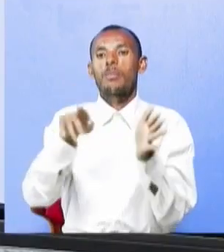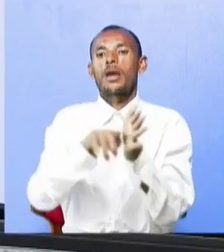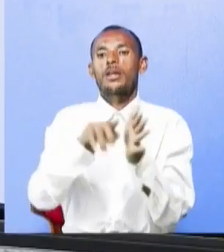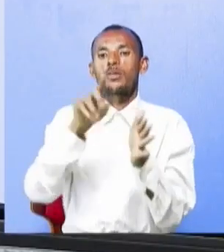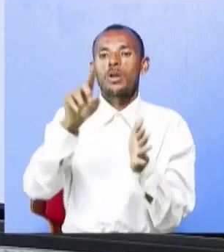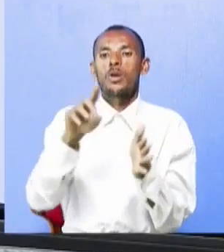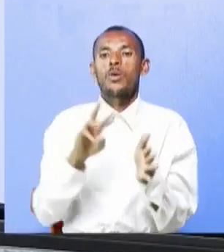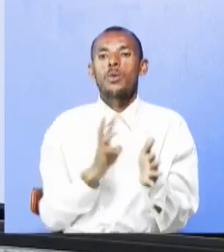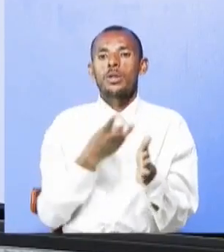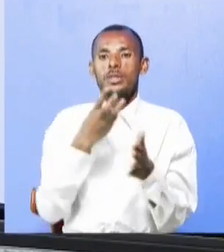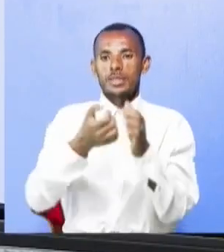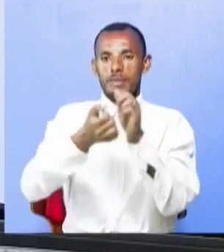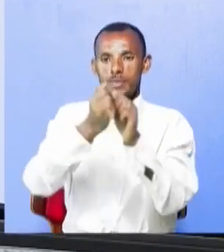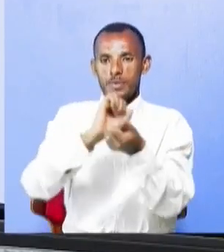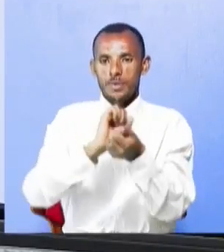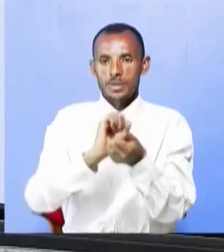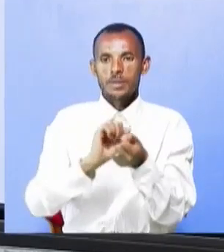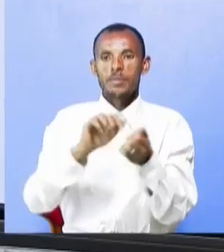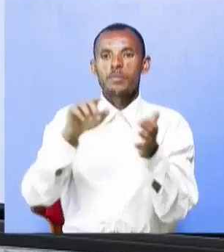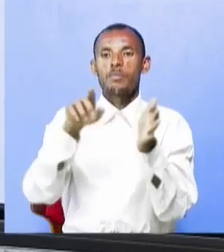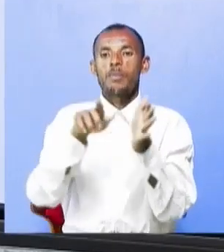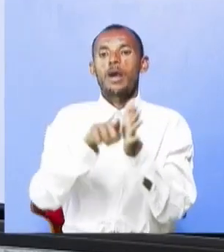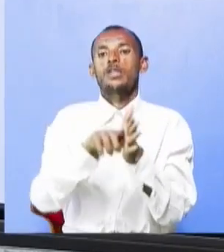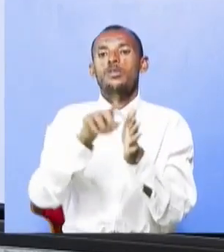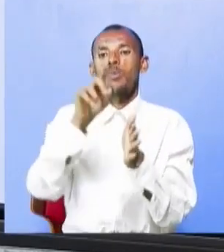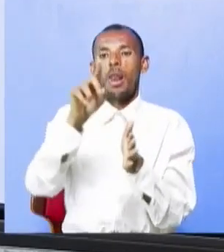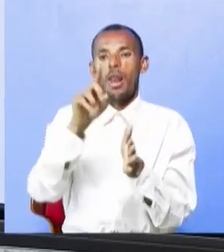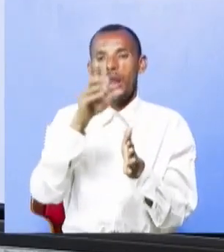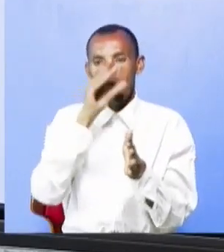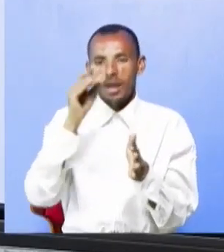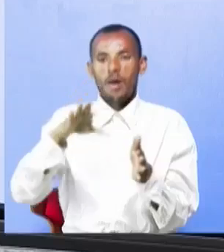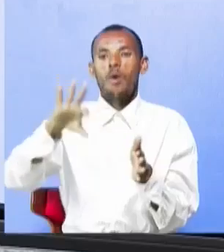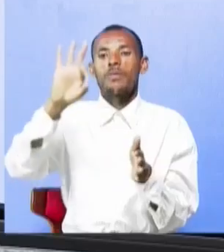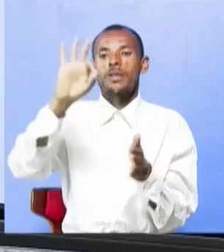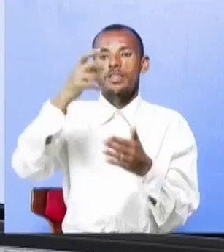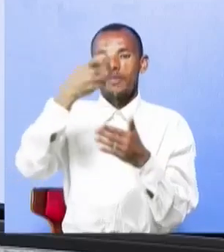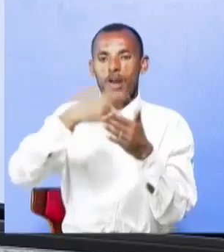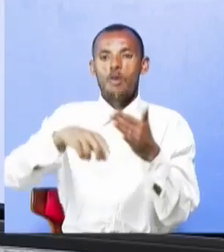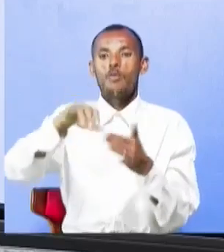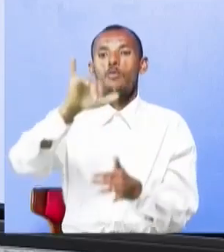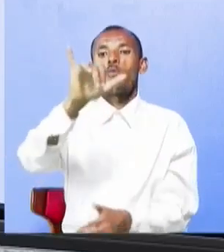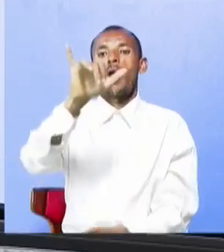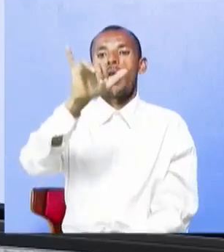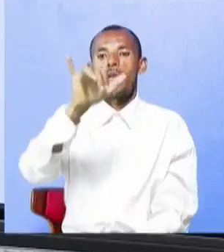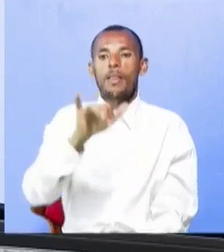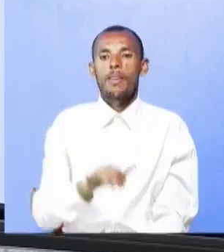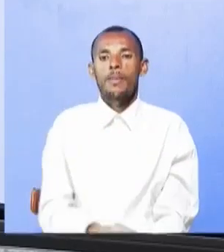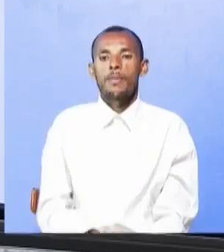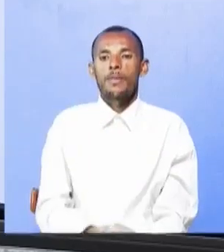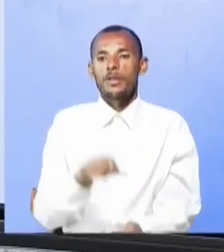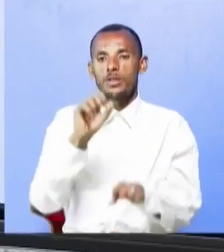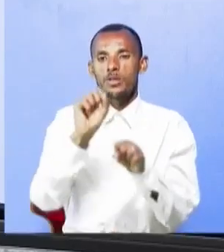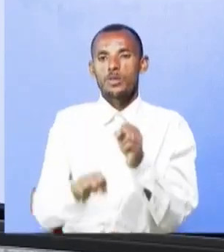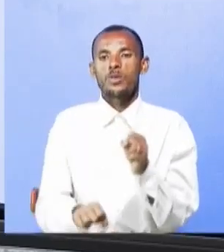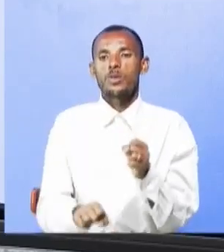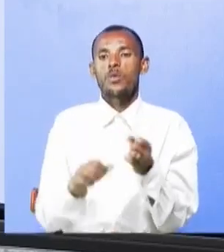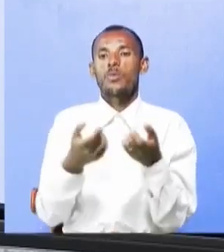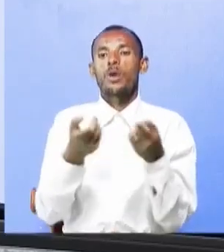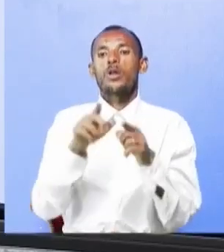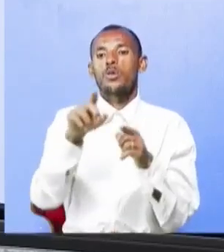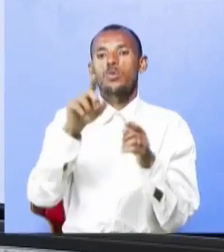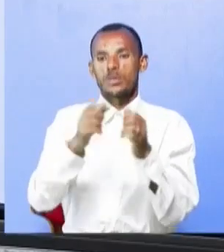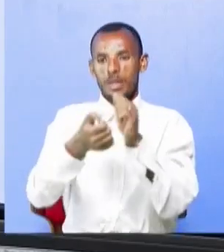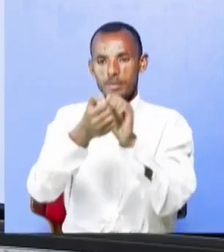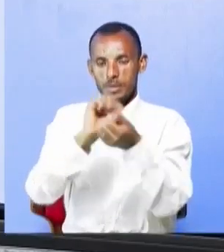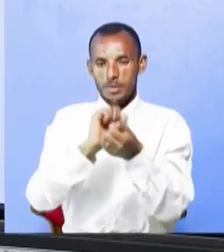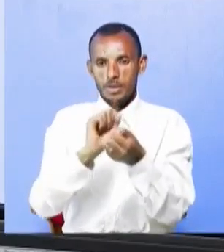we will substitute minus 1 here and obtain the value of y, right? So whenever you